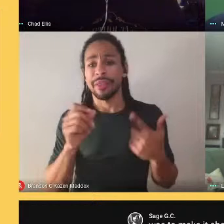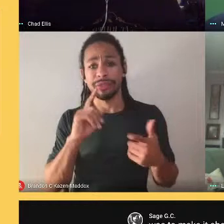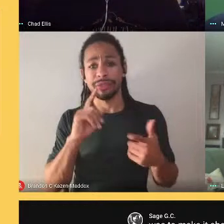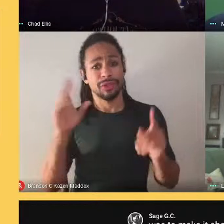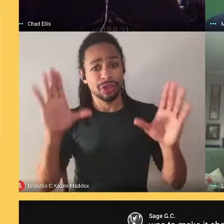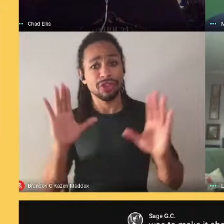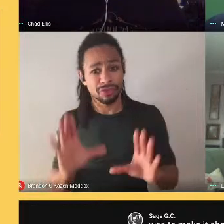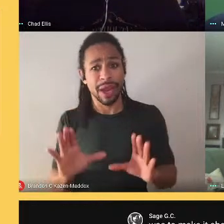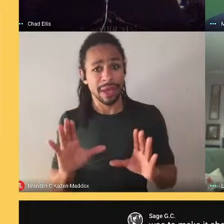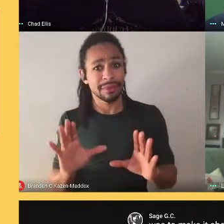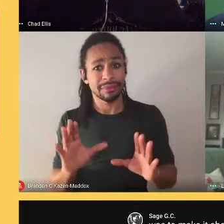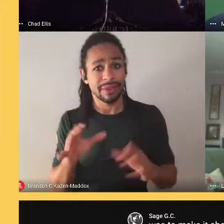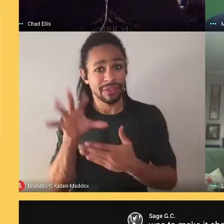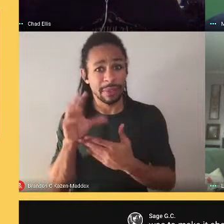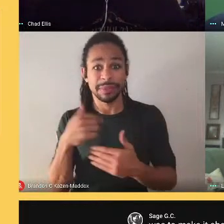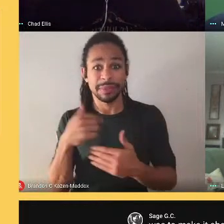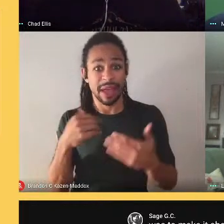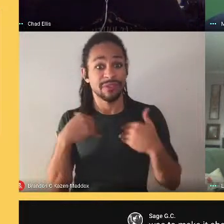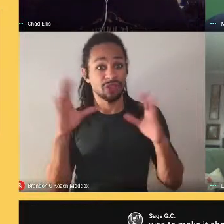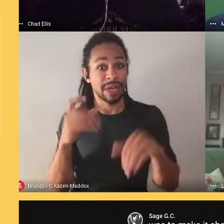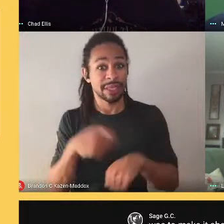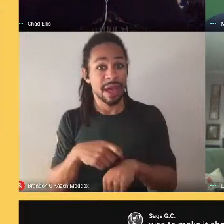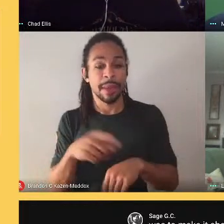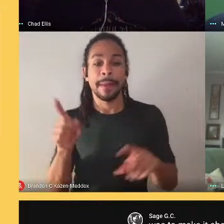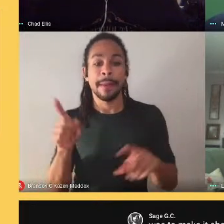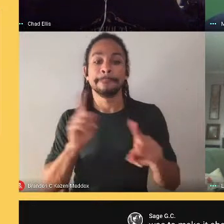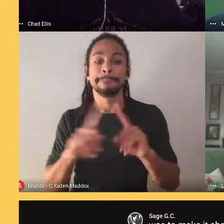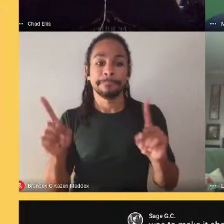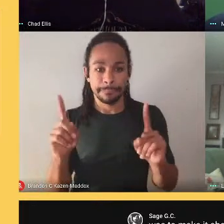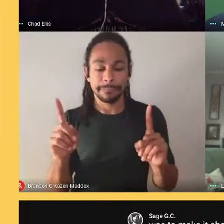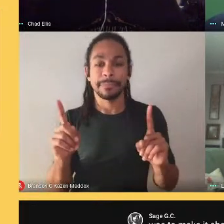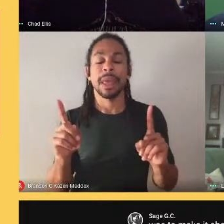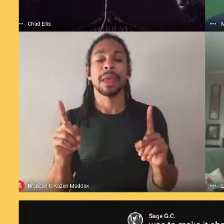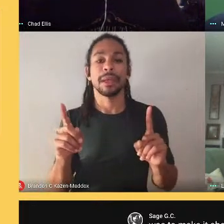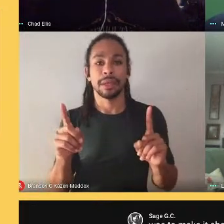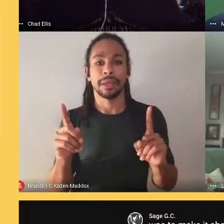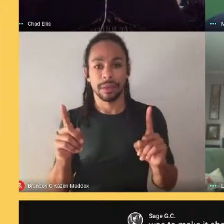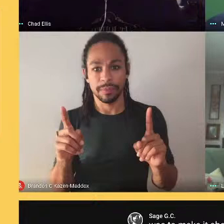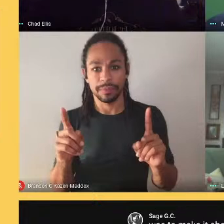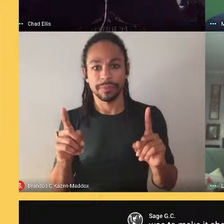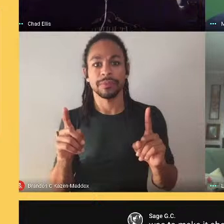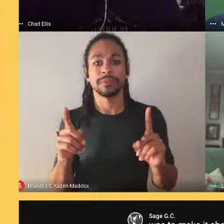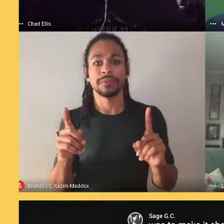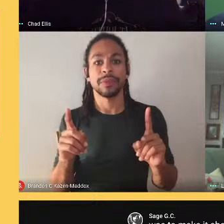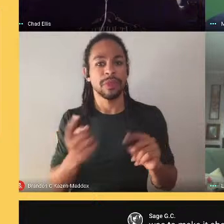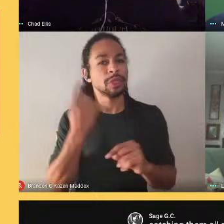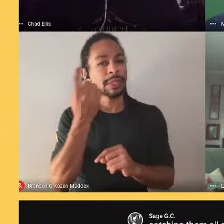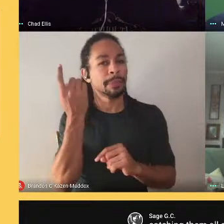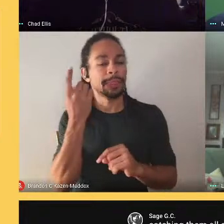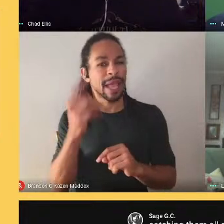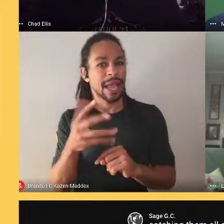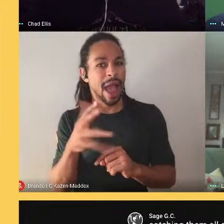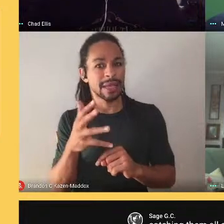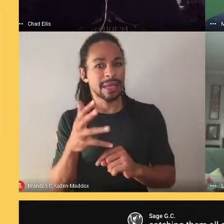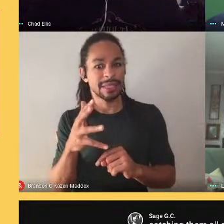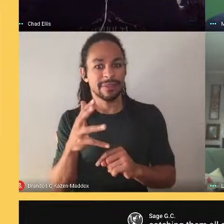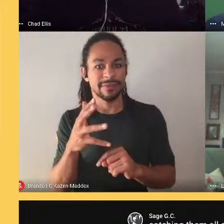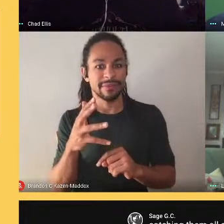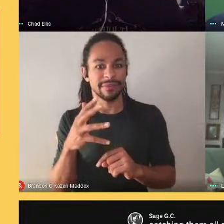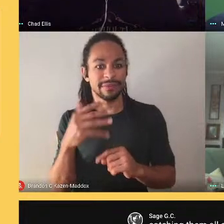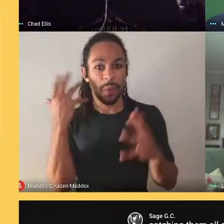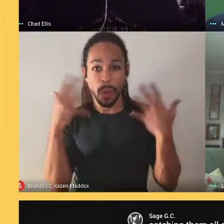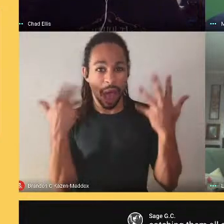but you find there's something kind of sick about how much money and how